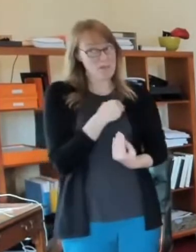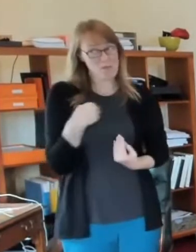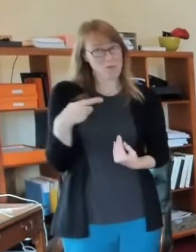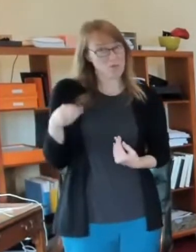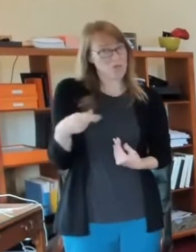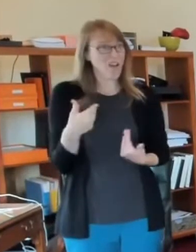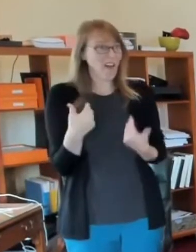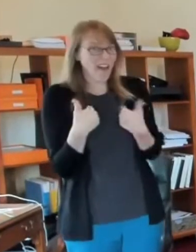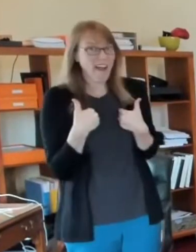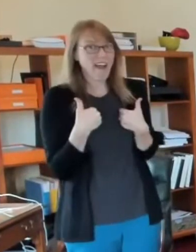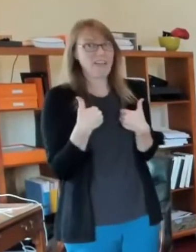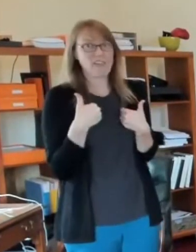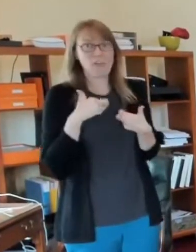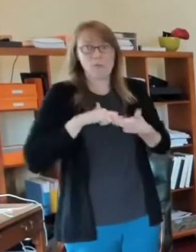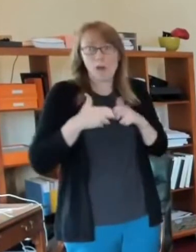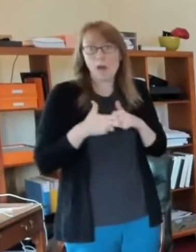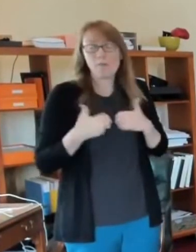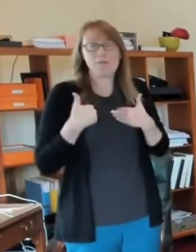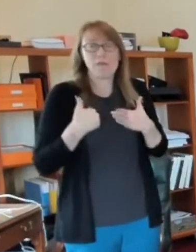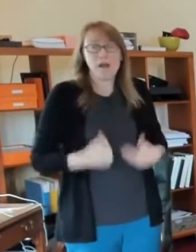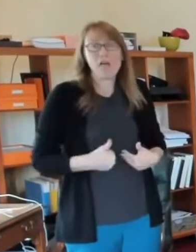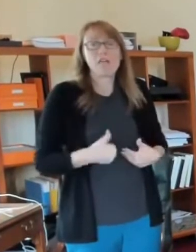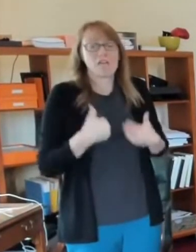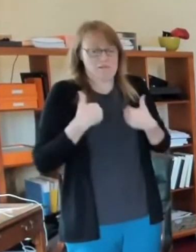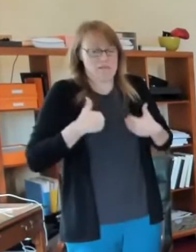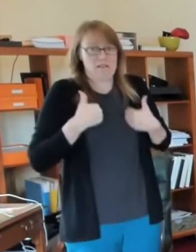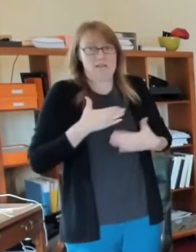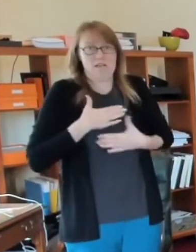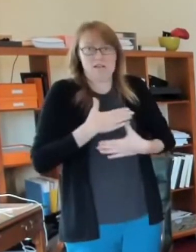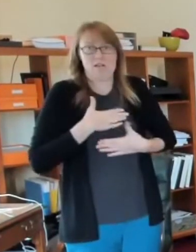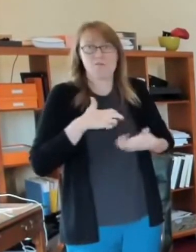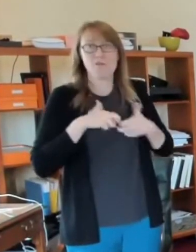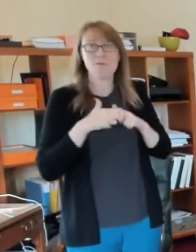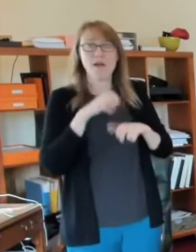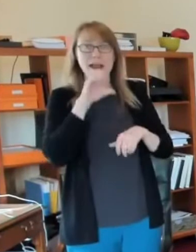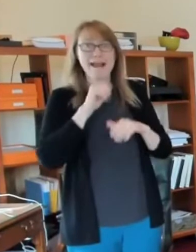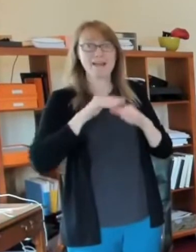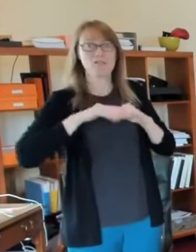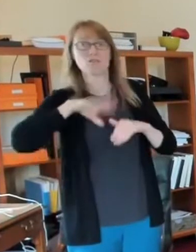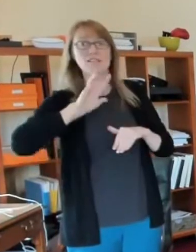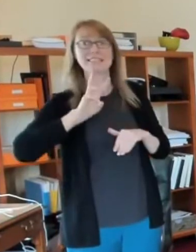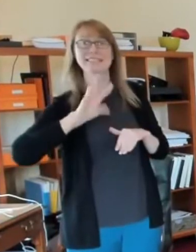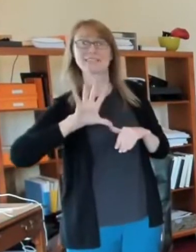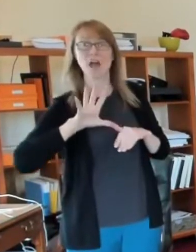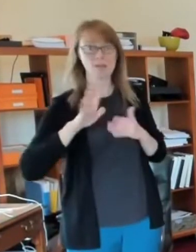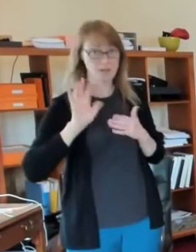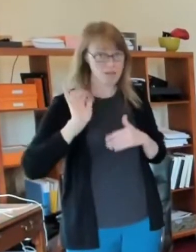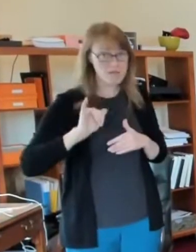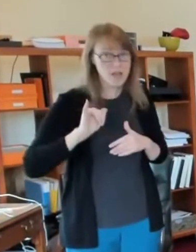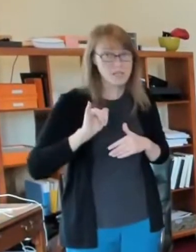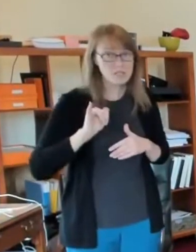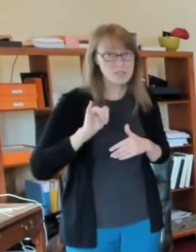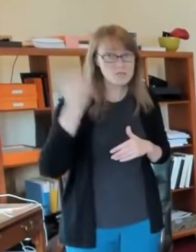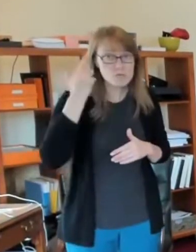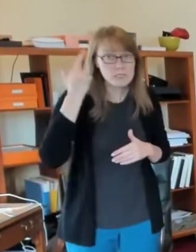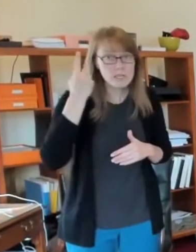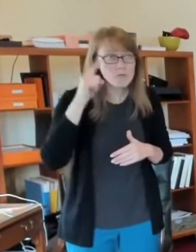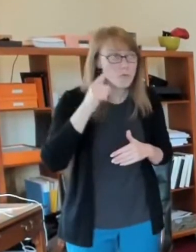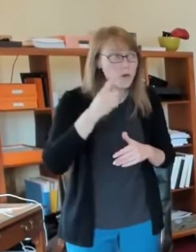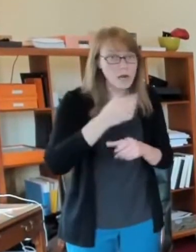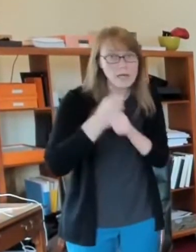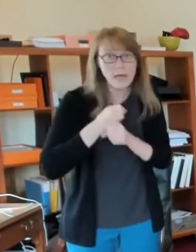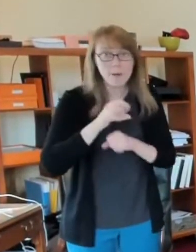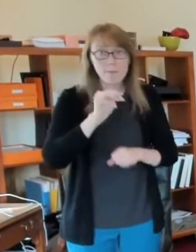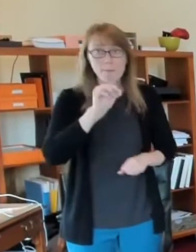respiratory issues, over the age of 65. Did you mention, her question is, does that qualify as a reason to get a mail-in ballot without